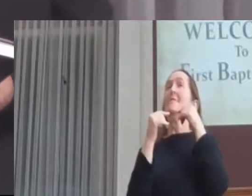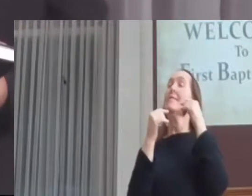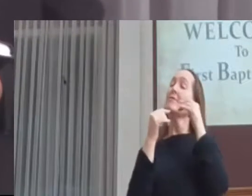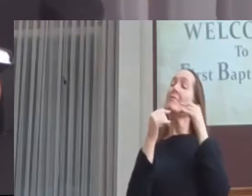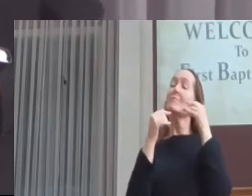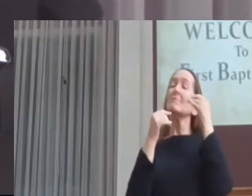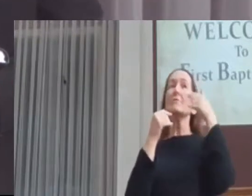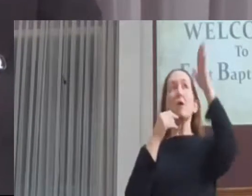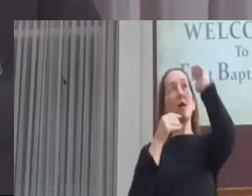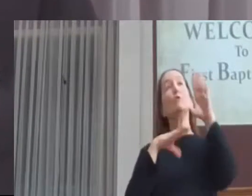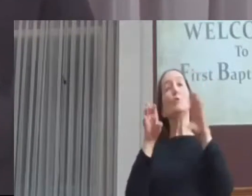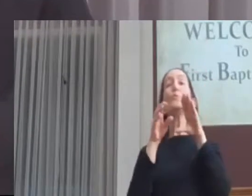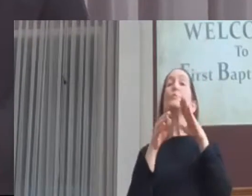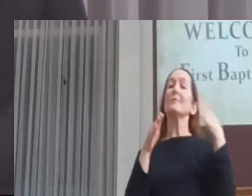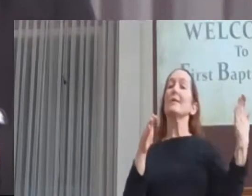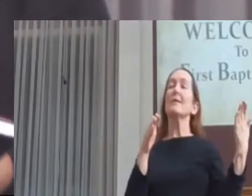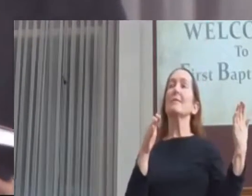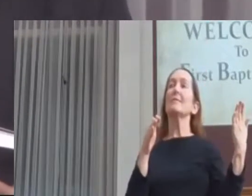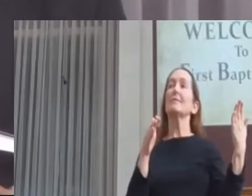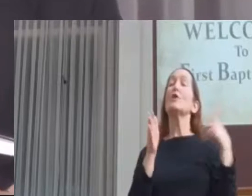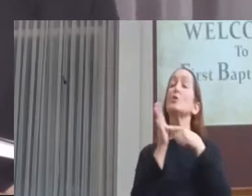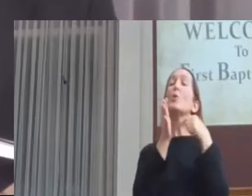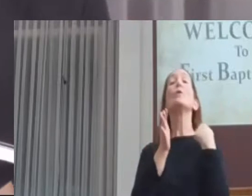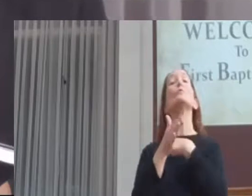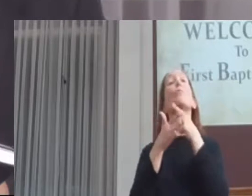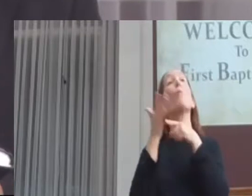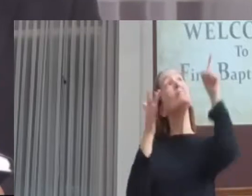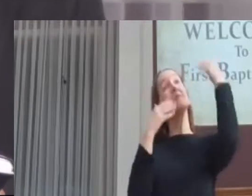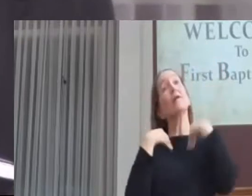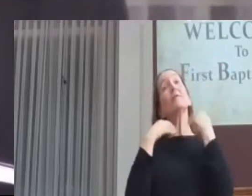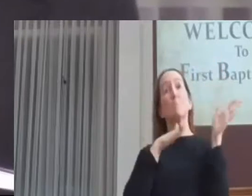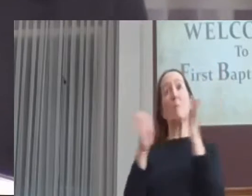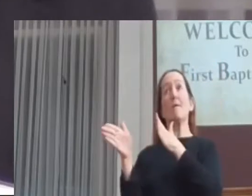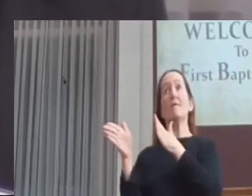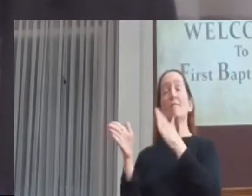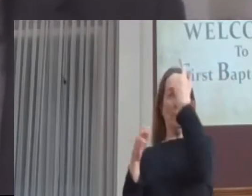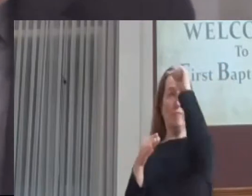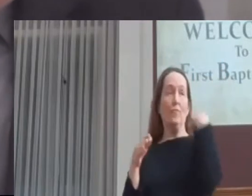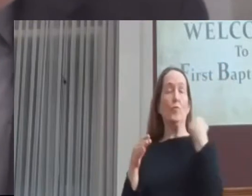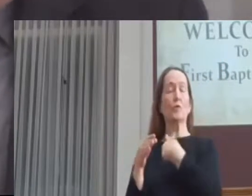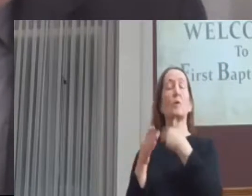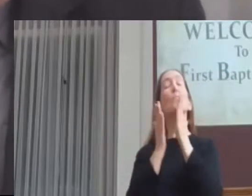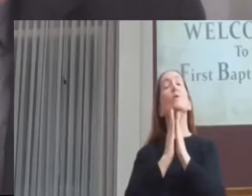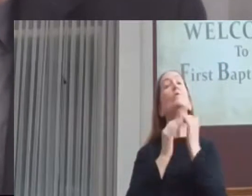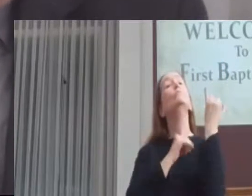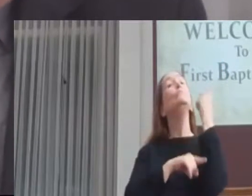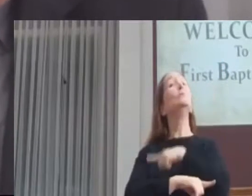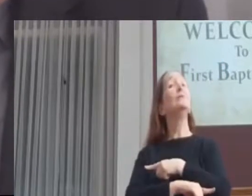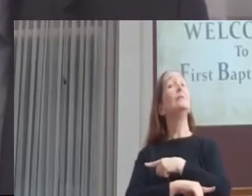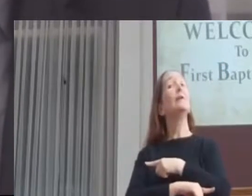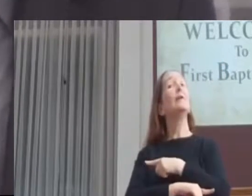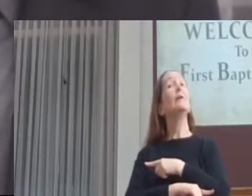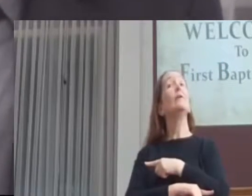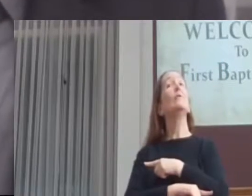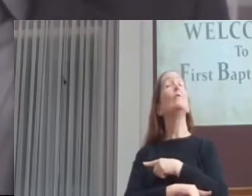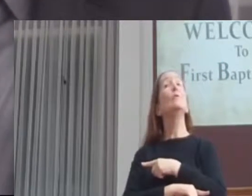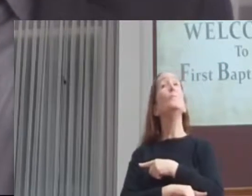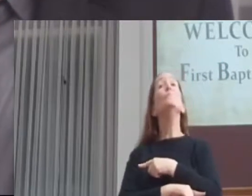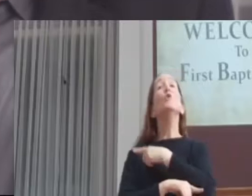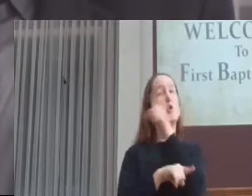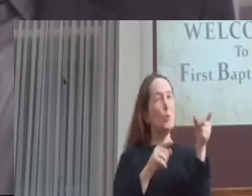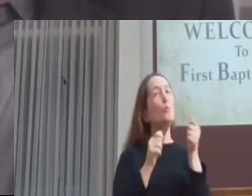in us and through us and showing us what He has for us. And I pray that today we will be able